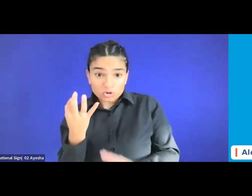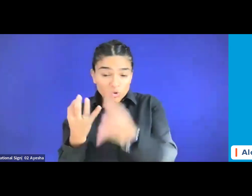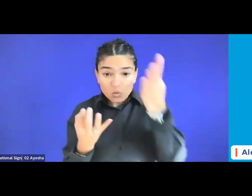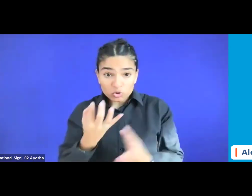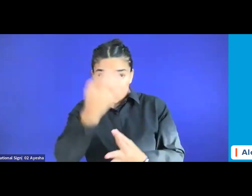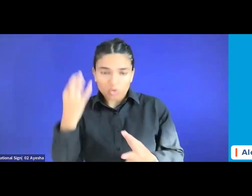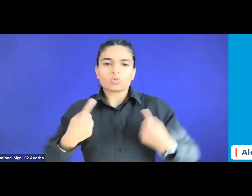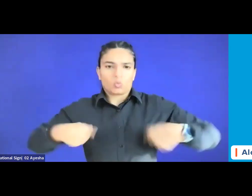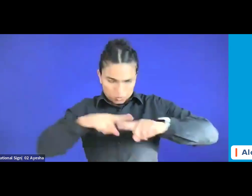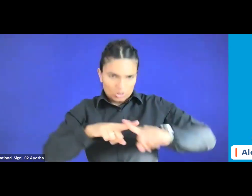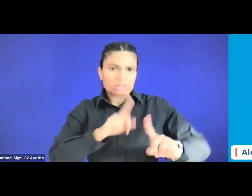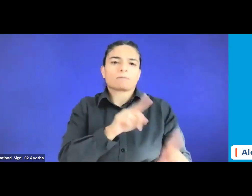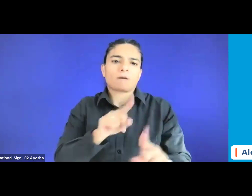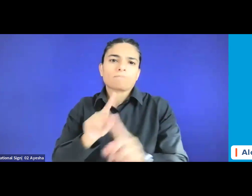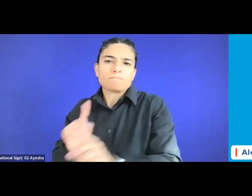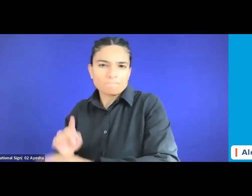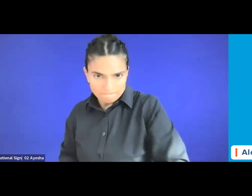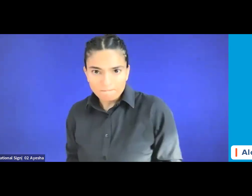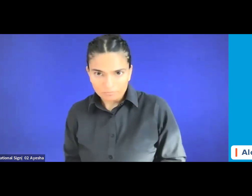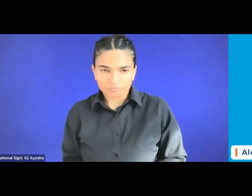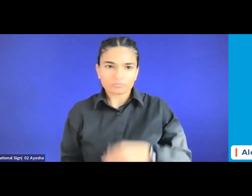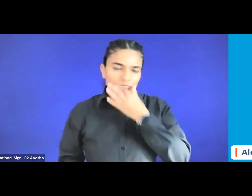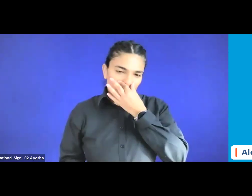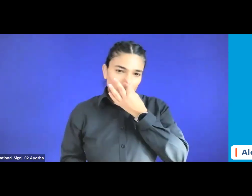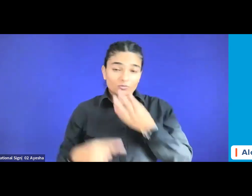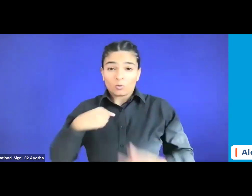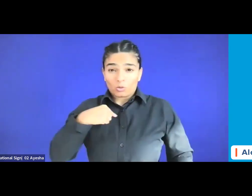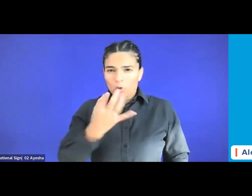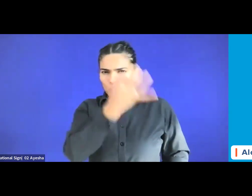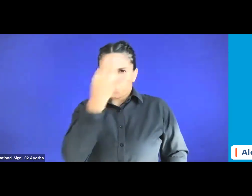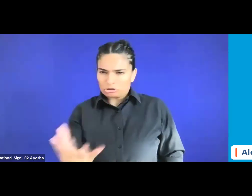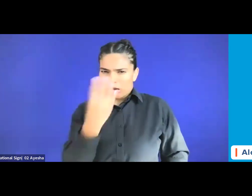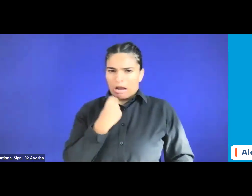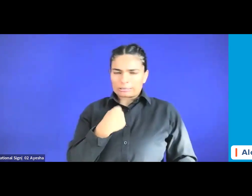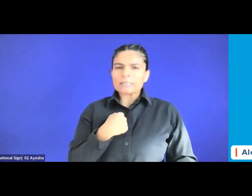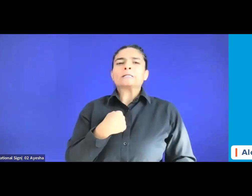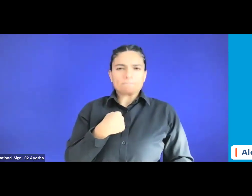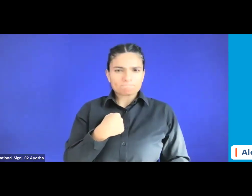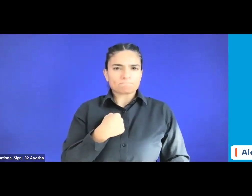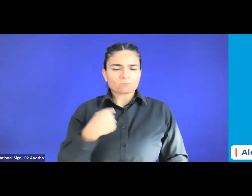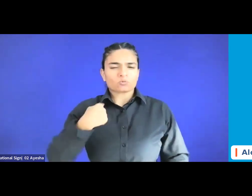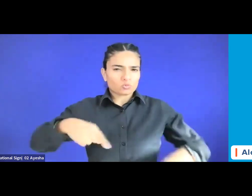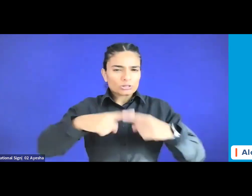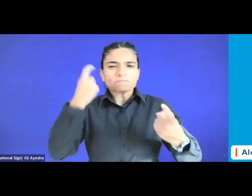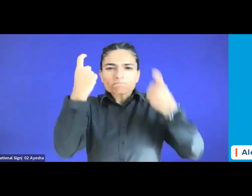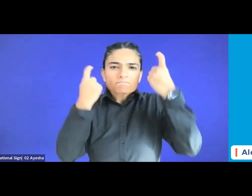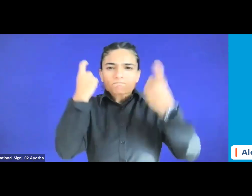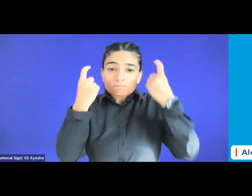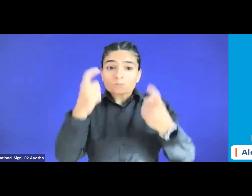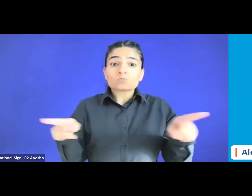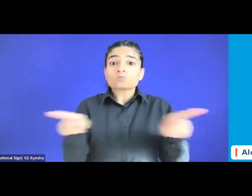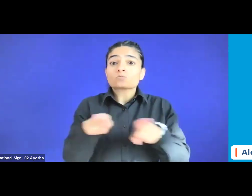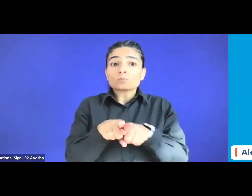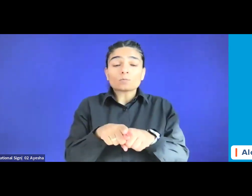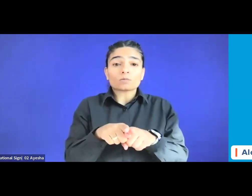those same questions, especially with regards to the most relevant methodologies and how to